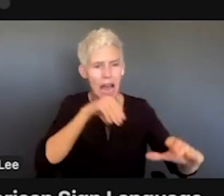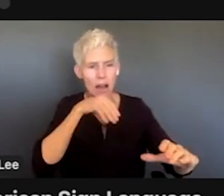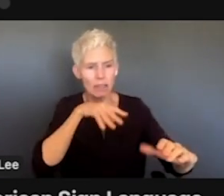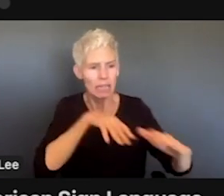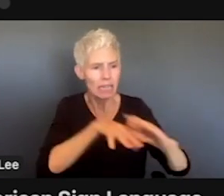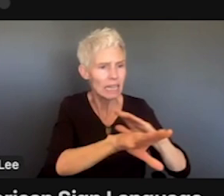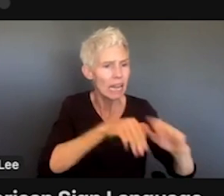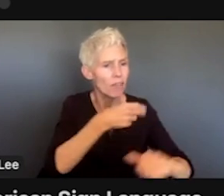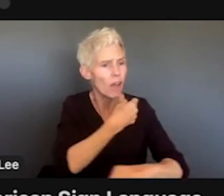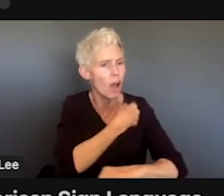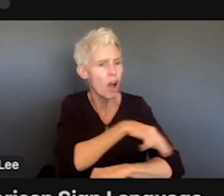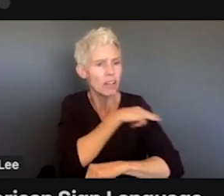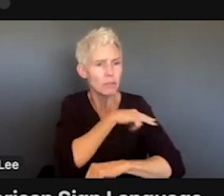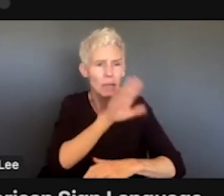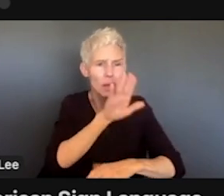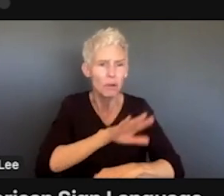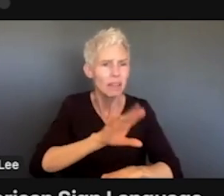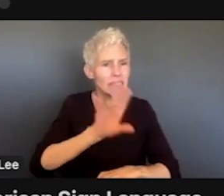times. And